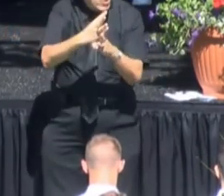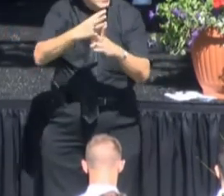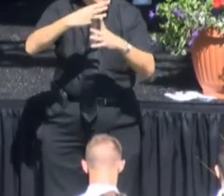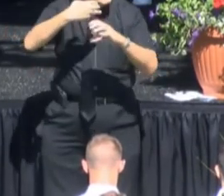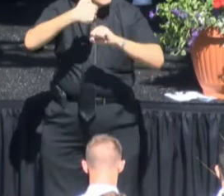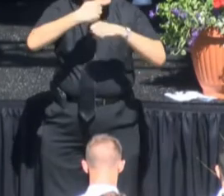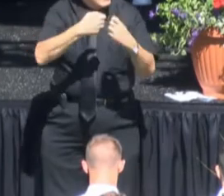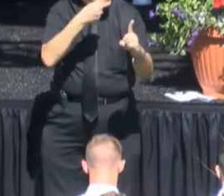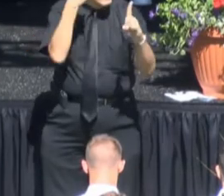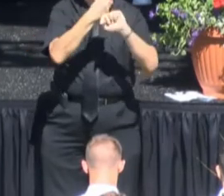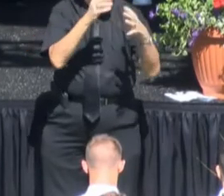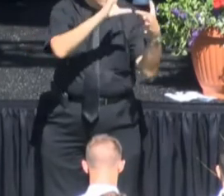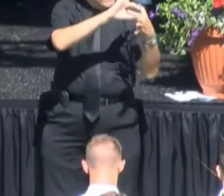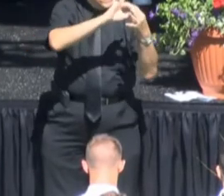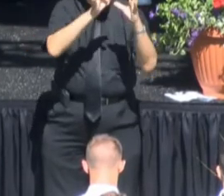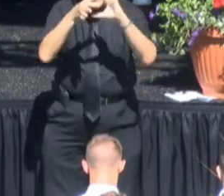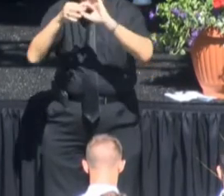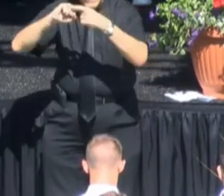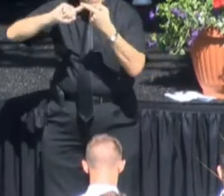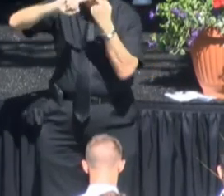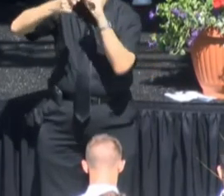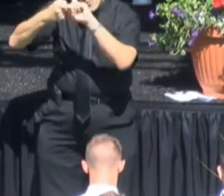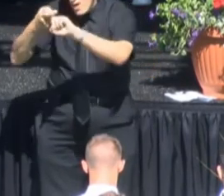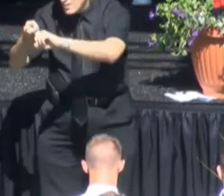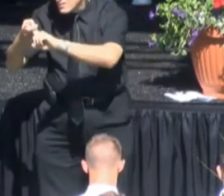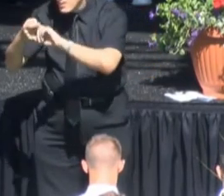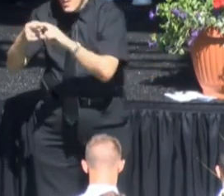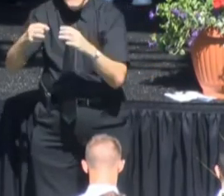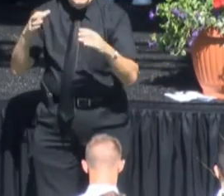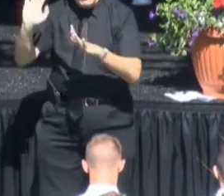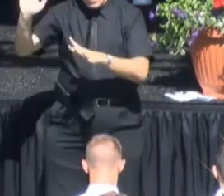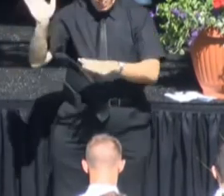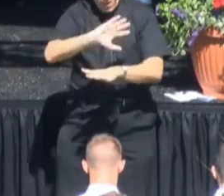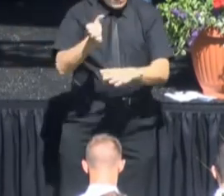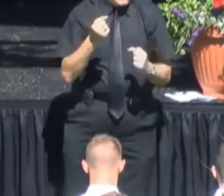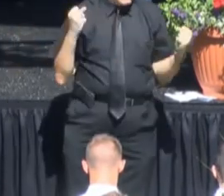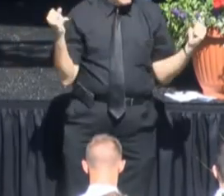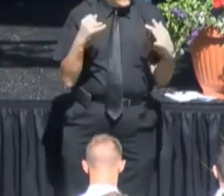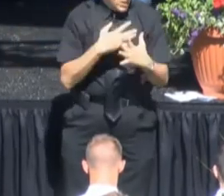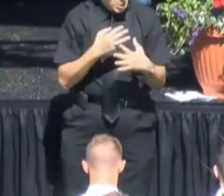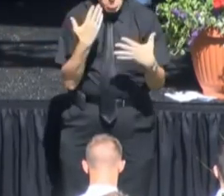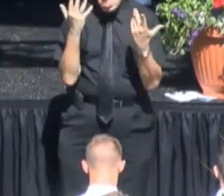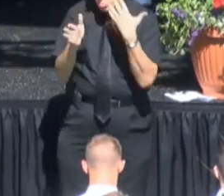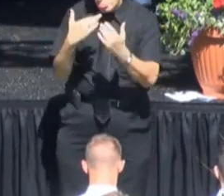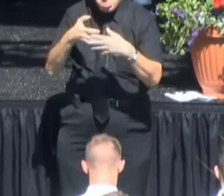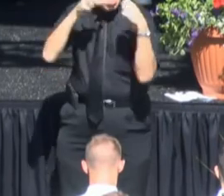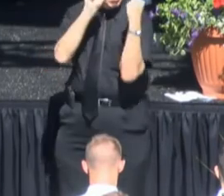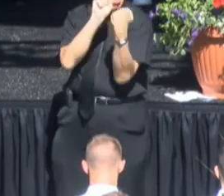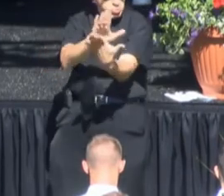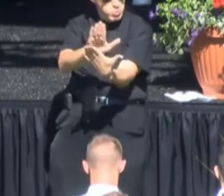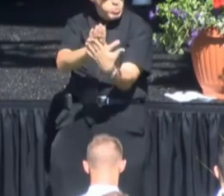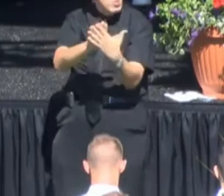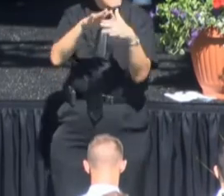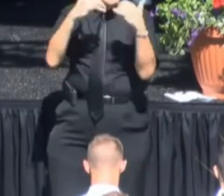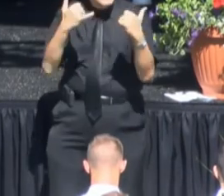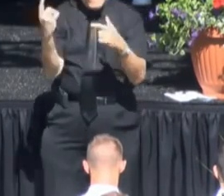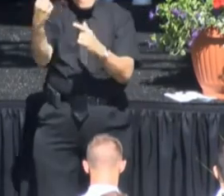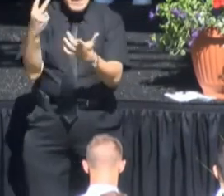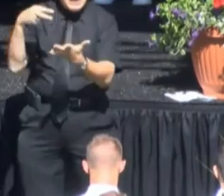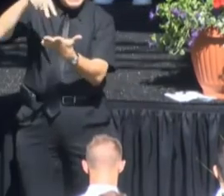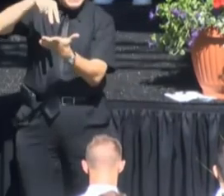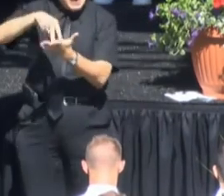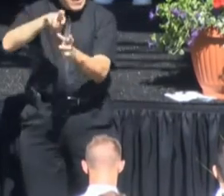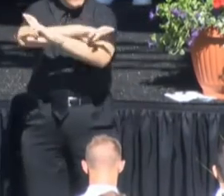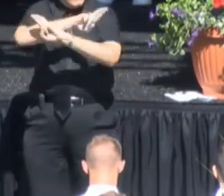lifelong friendships along the way. They had fears and faced each of them head-on, and today they stand before us